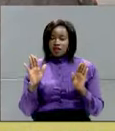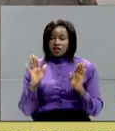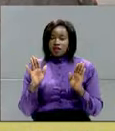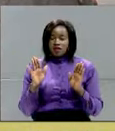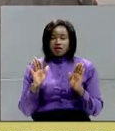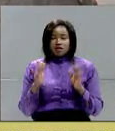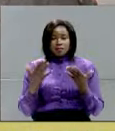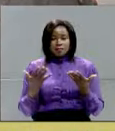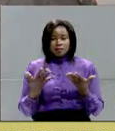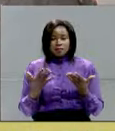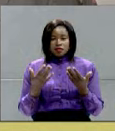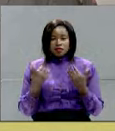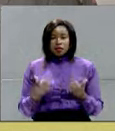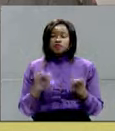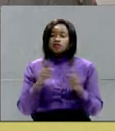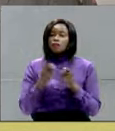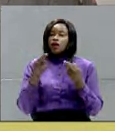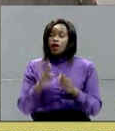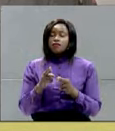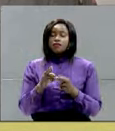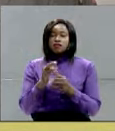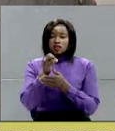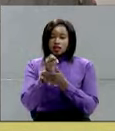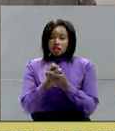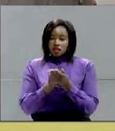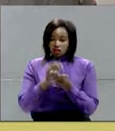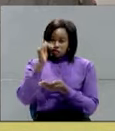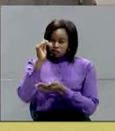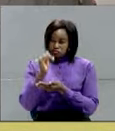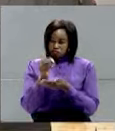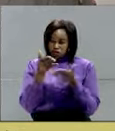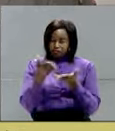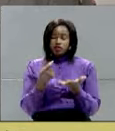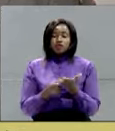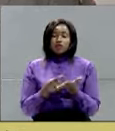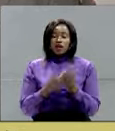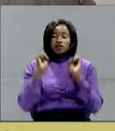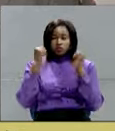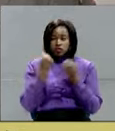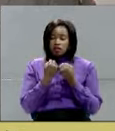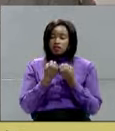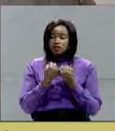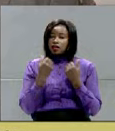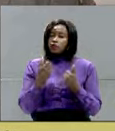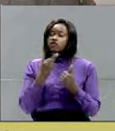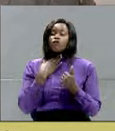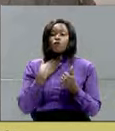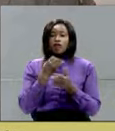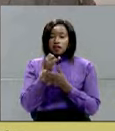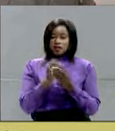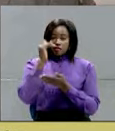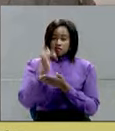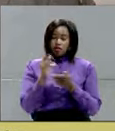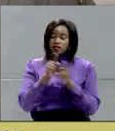meaningful decrease in AIDS risk in Uganda society will require changes in